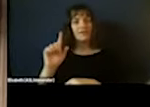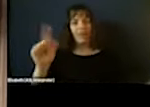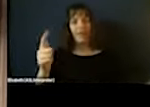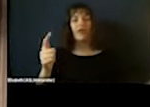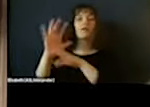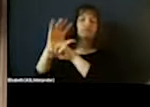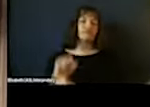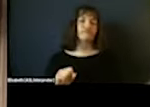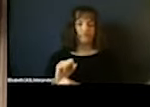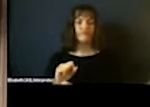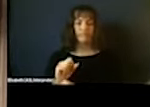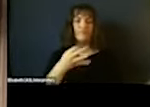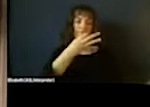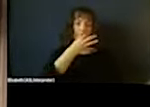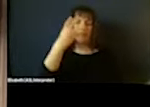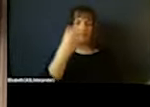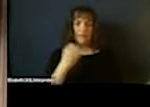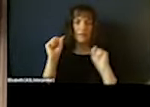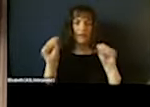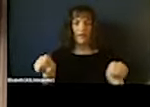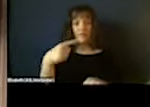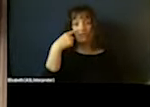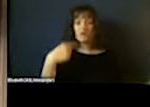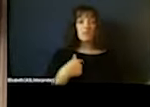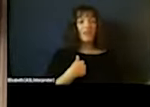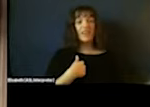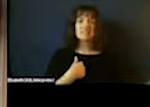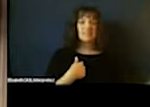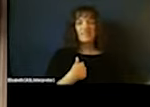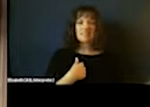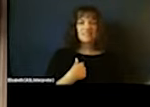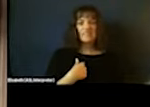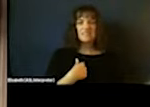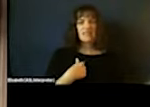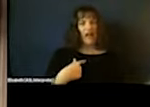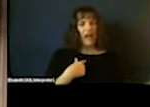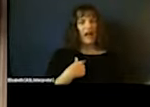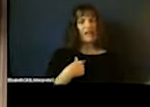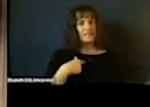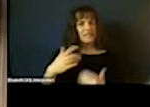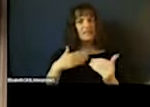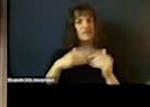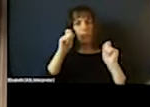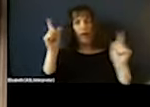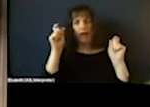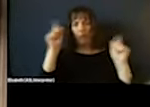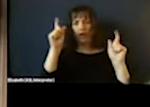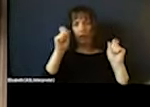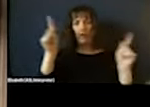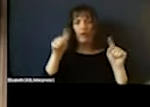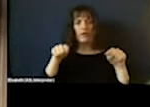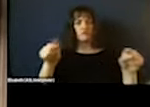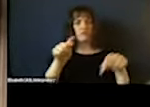the sleeping bag. But my case is I'm not a deep sleeper. I'm kind of so sensitive during the sleeping,